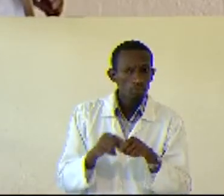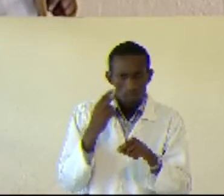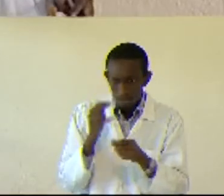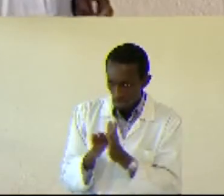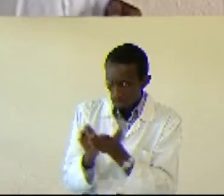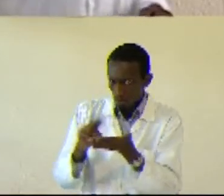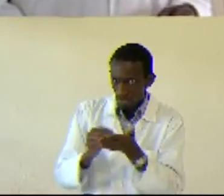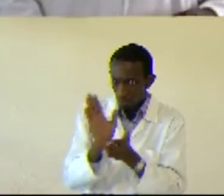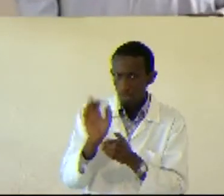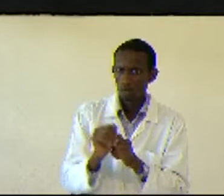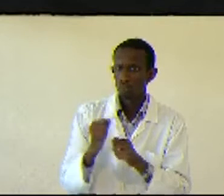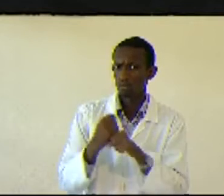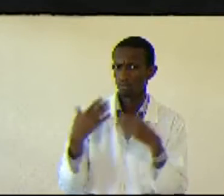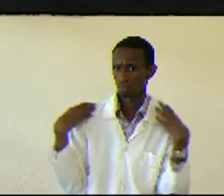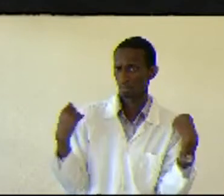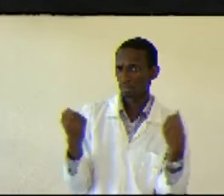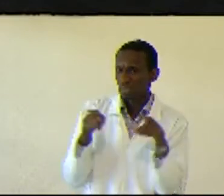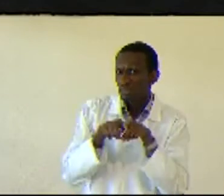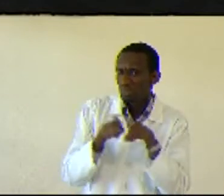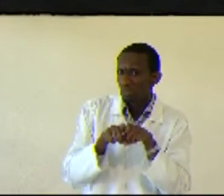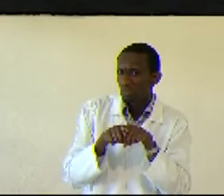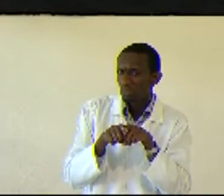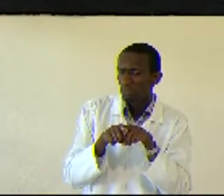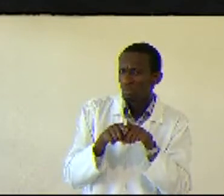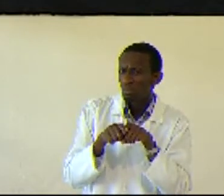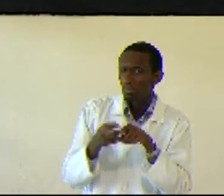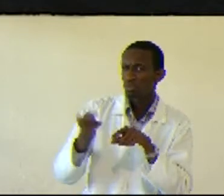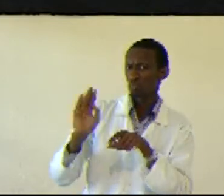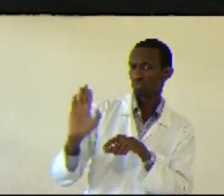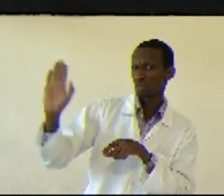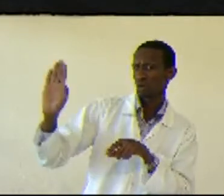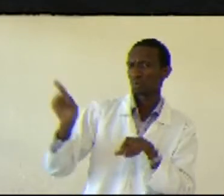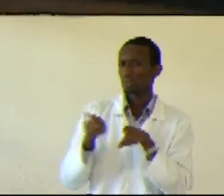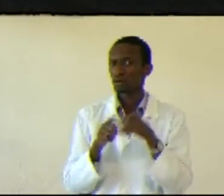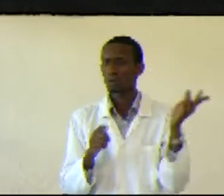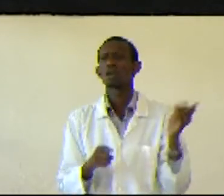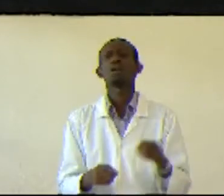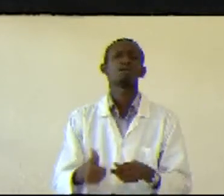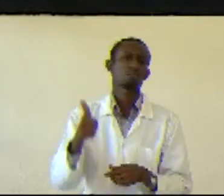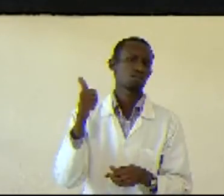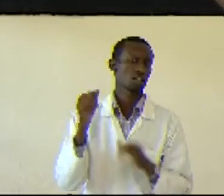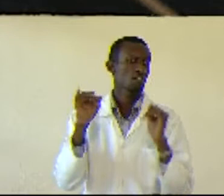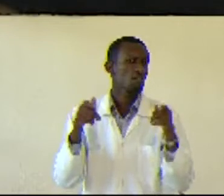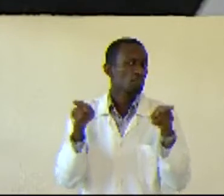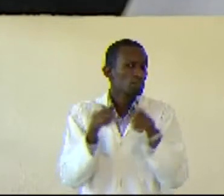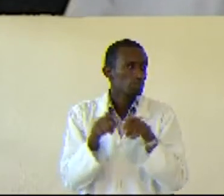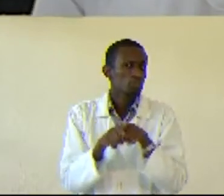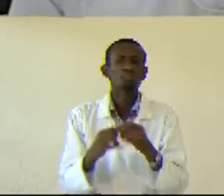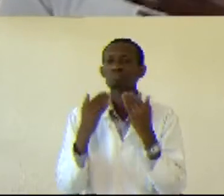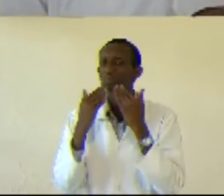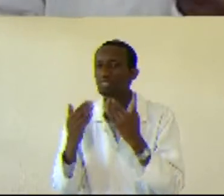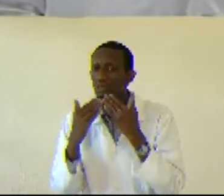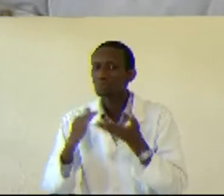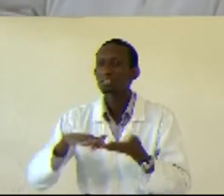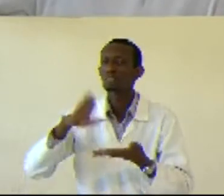first. Are they the same? Oh, very nice. If they are the same, thank you very much.